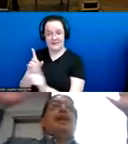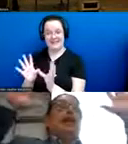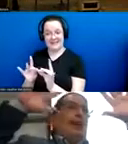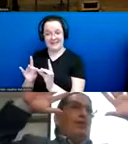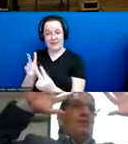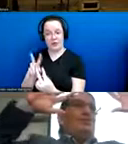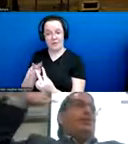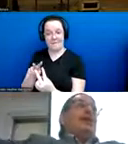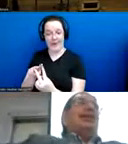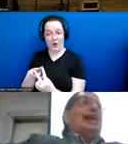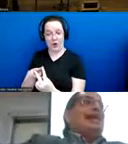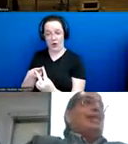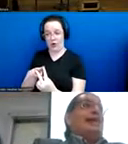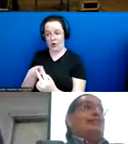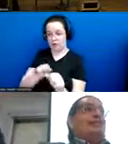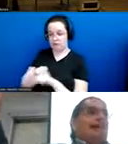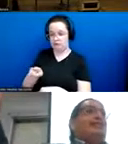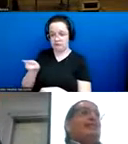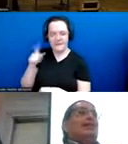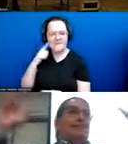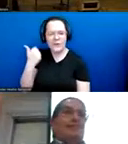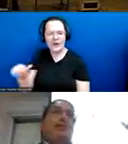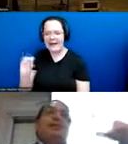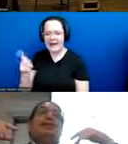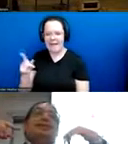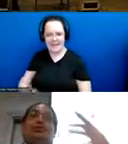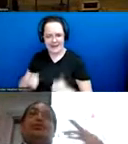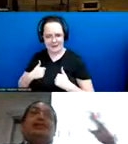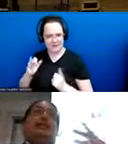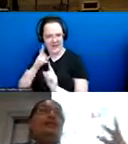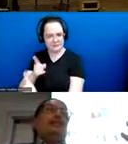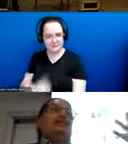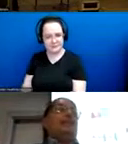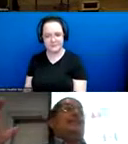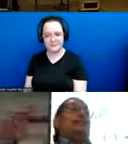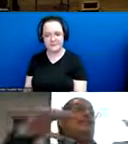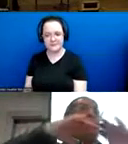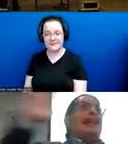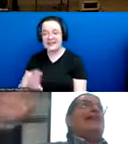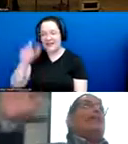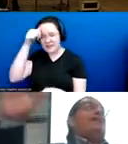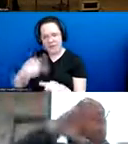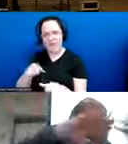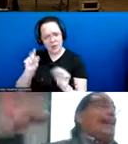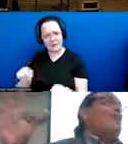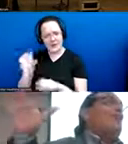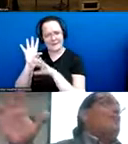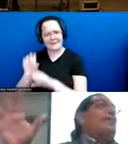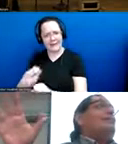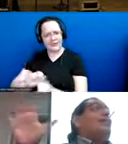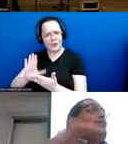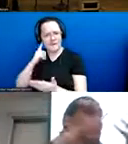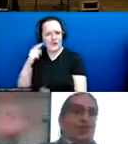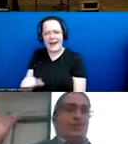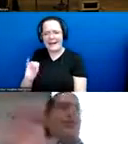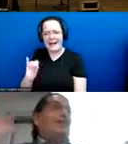pairs across any IP address, right? And remember, you can really do this classically for any IP address anywhere you